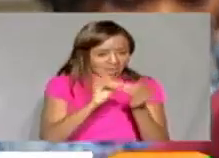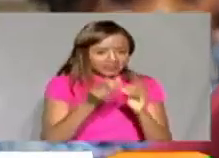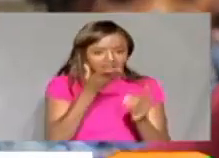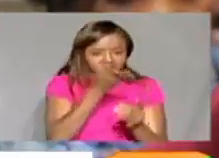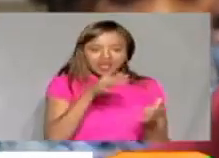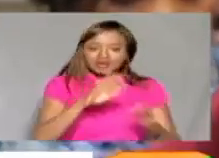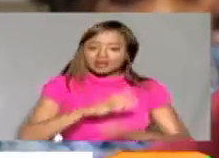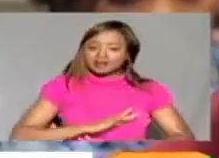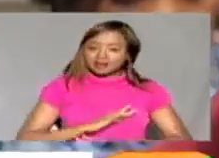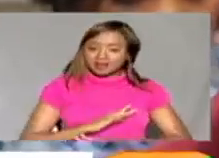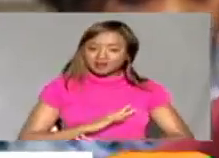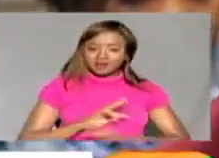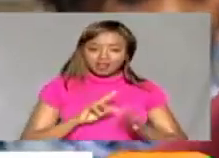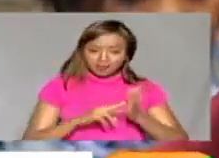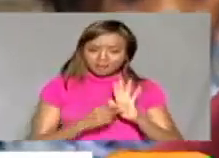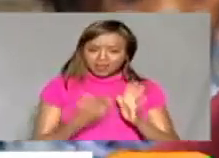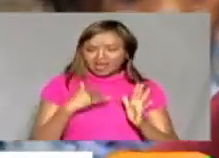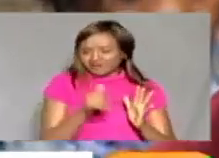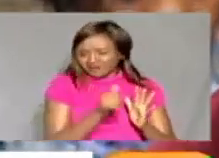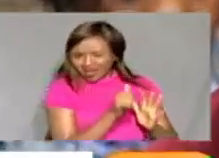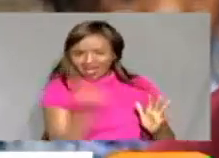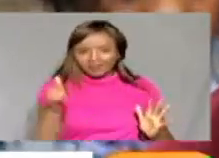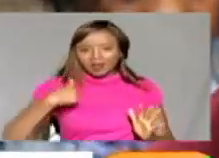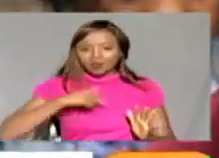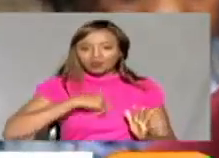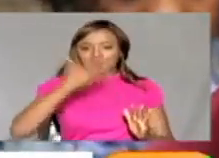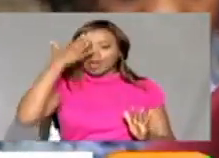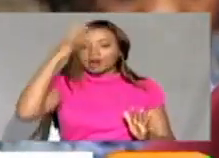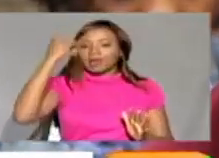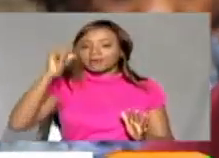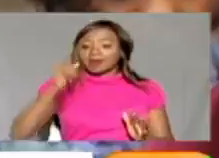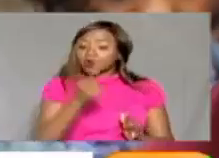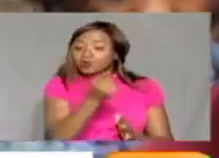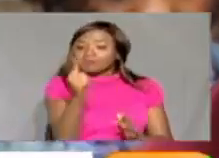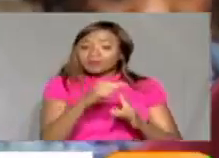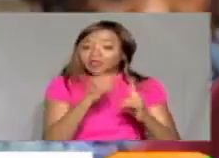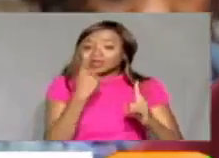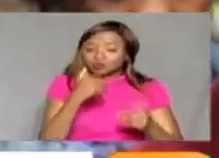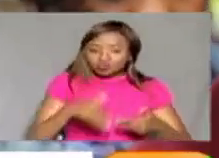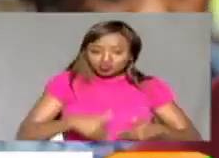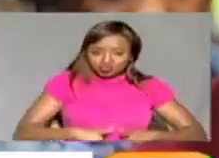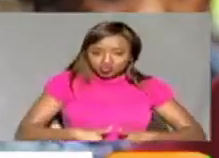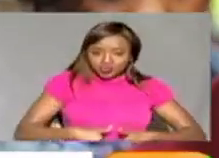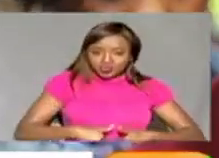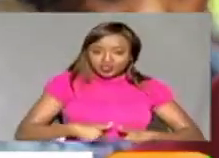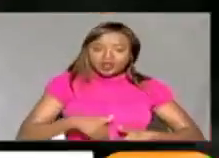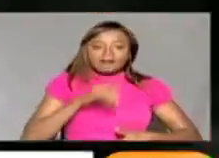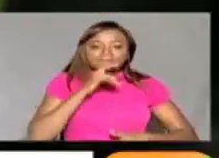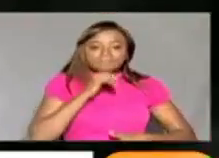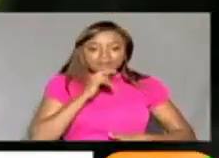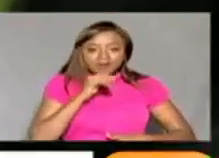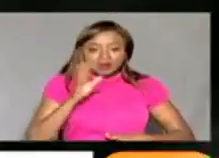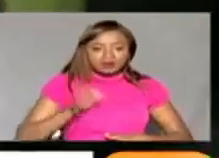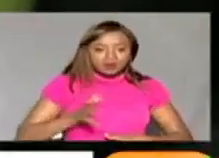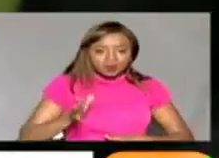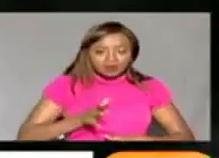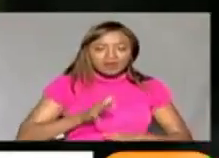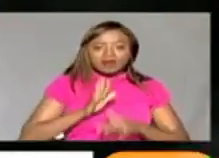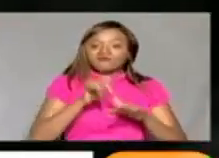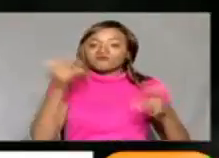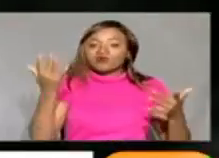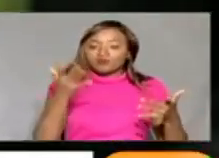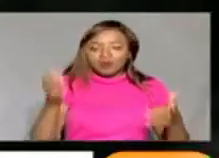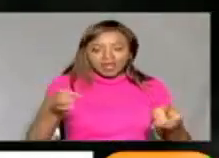tells you that there's a number that we might not know about. And these were mostly young men, mostly in informal settlements. Mama